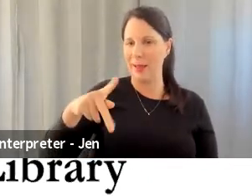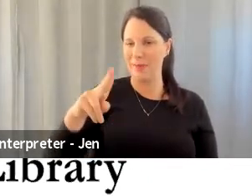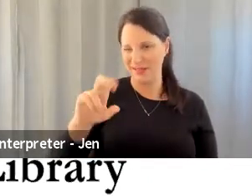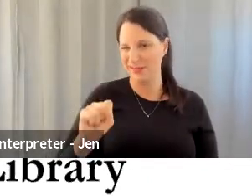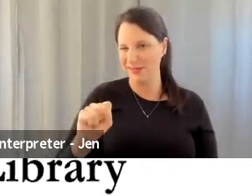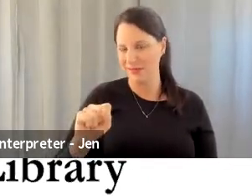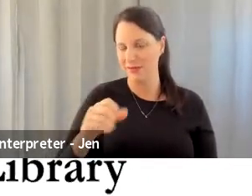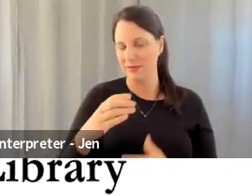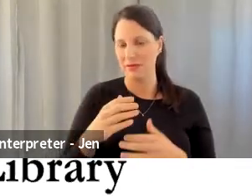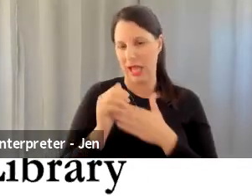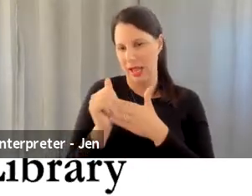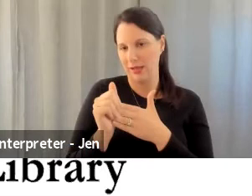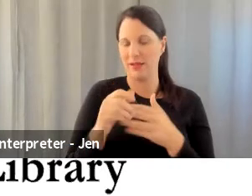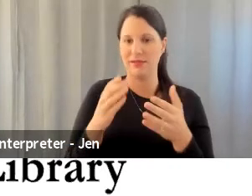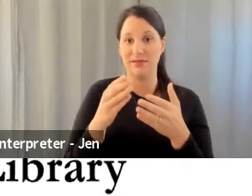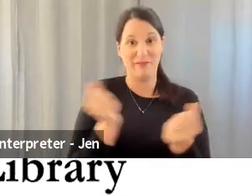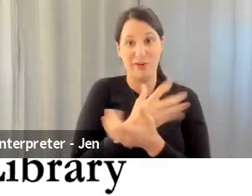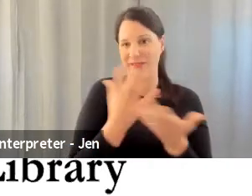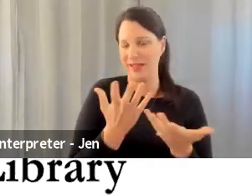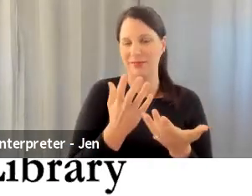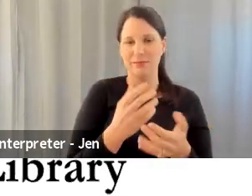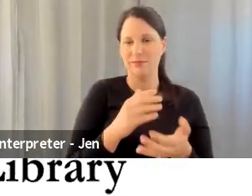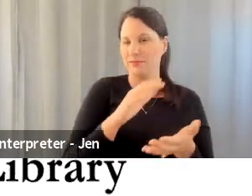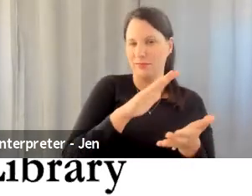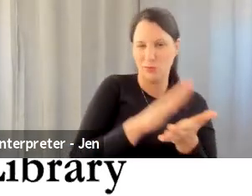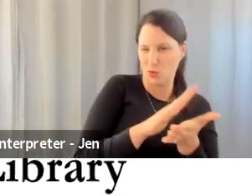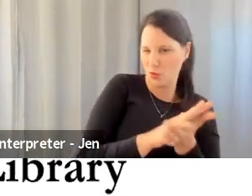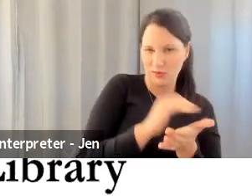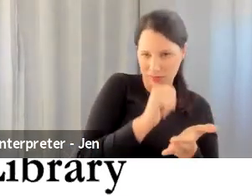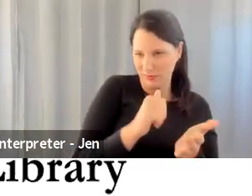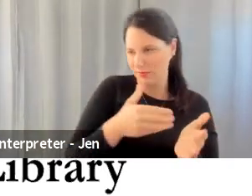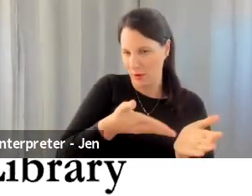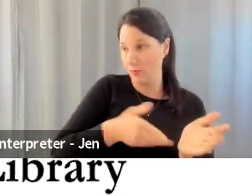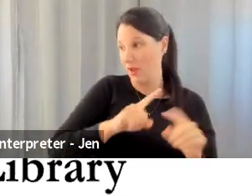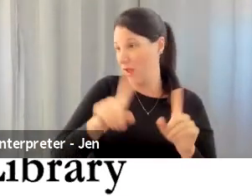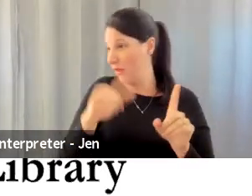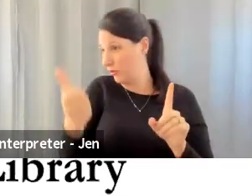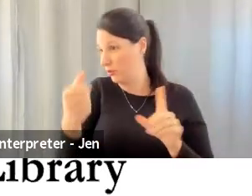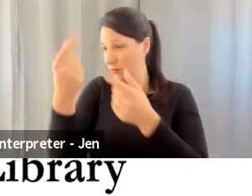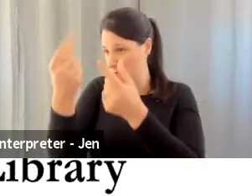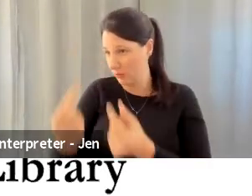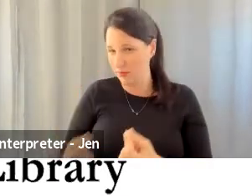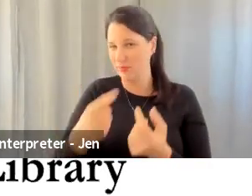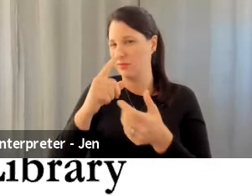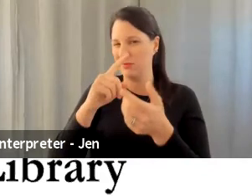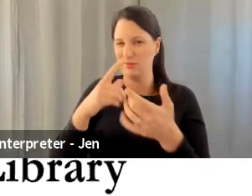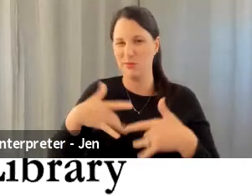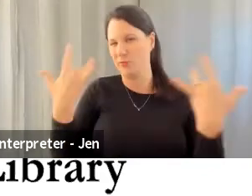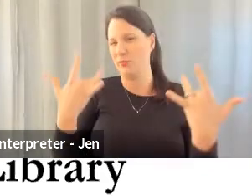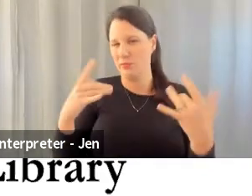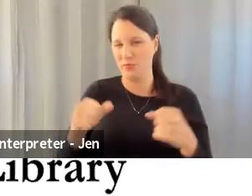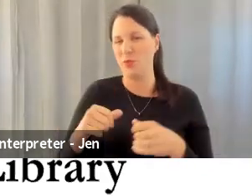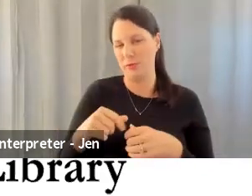off-campus. I know there's a lot of links. There's a lot of information here. You don't have to remember everything, but it's just to give you an overview